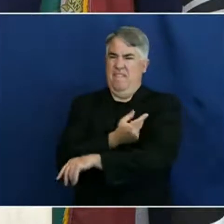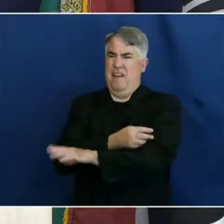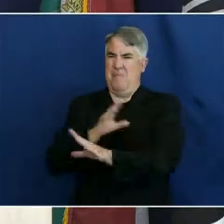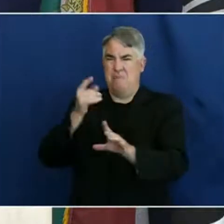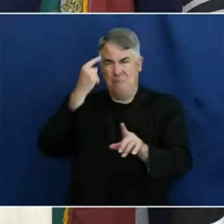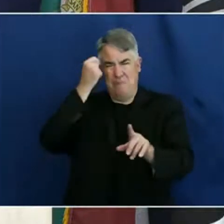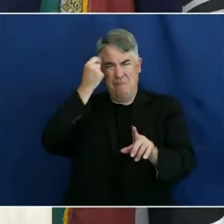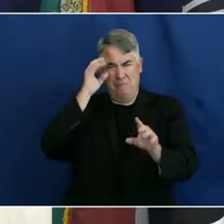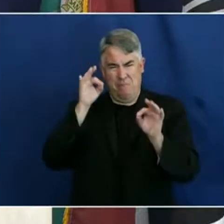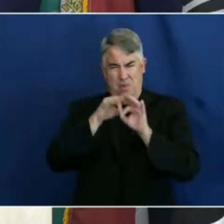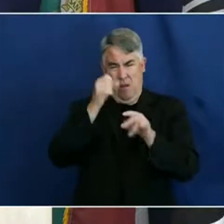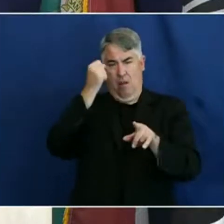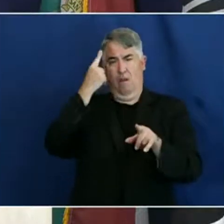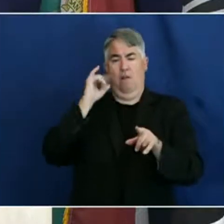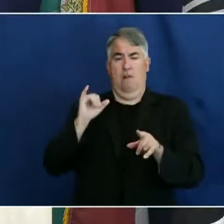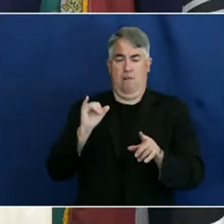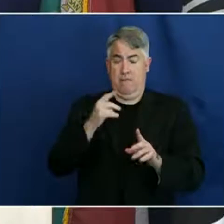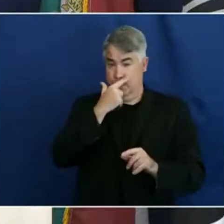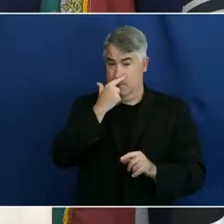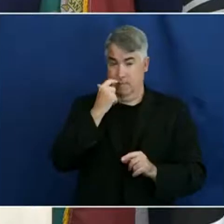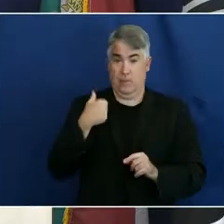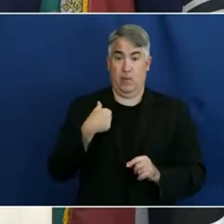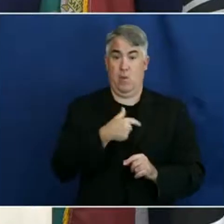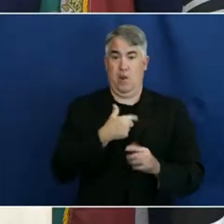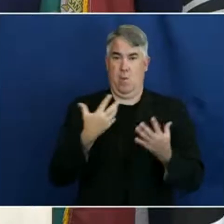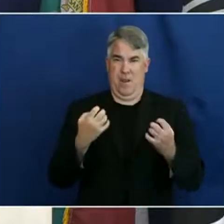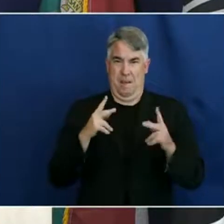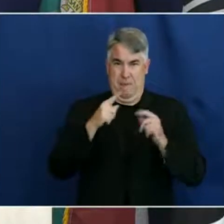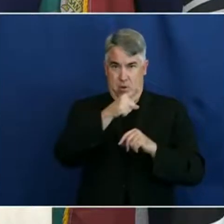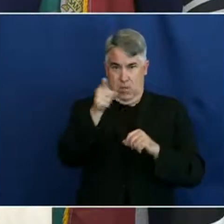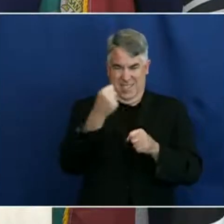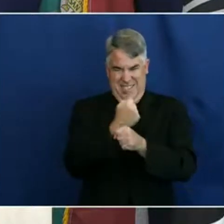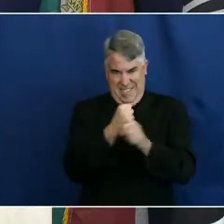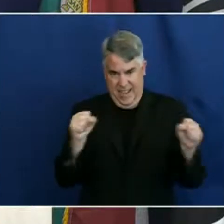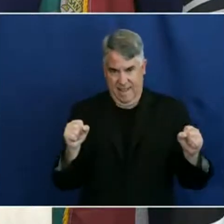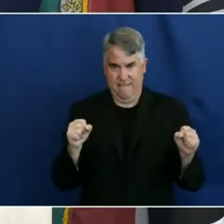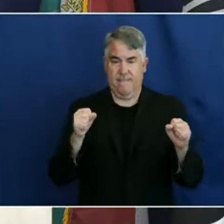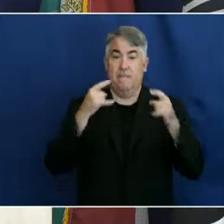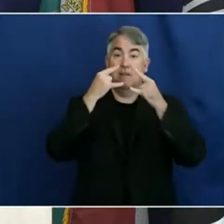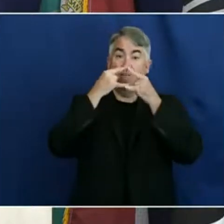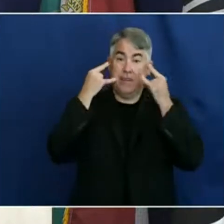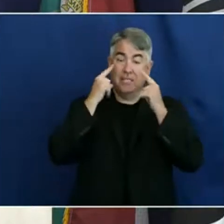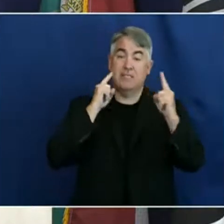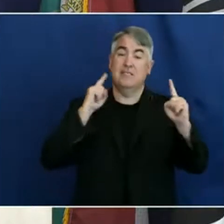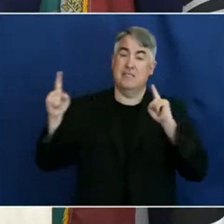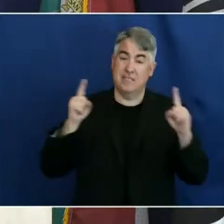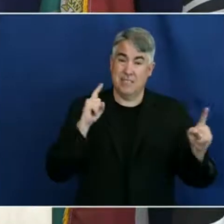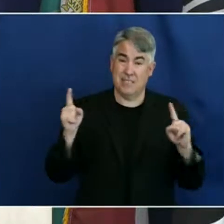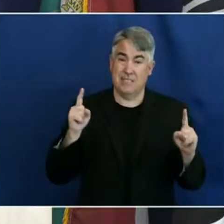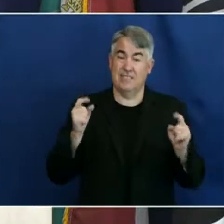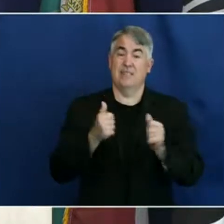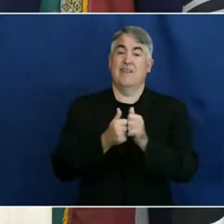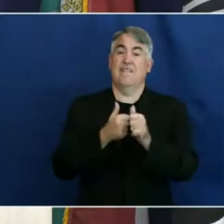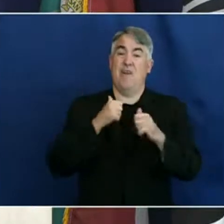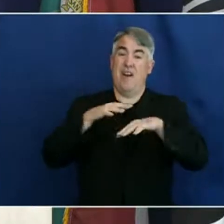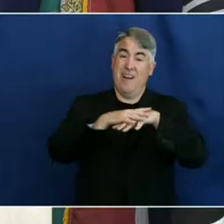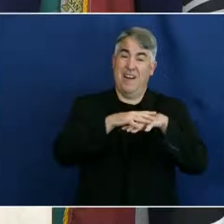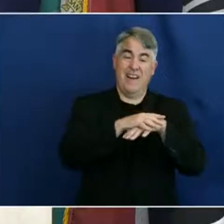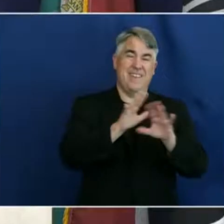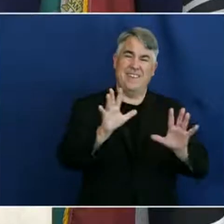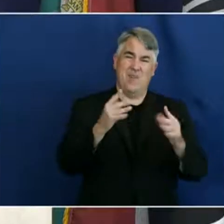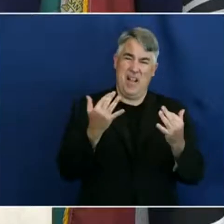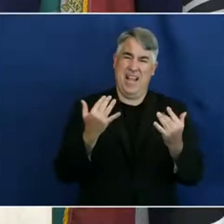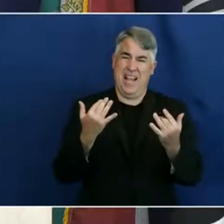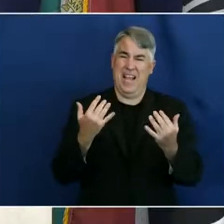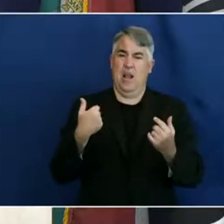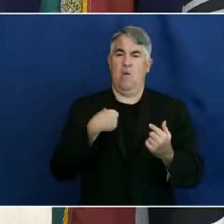to reiterate, we could not be more clear. We want people to be safe, wear the face covering, physical distance, avoid high-risk settings. We want to continue to come out of this